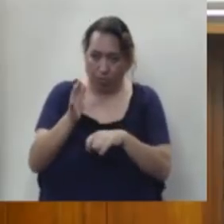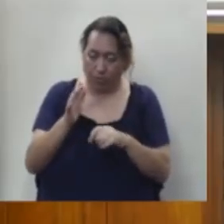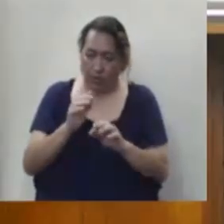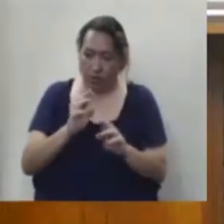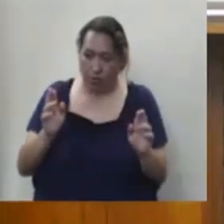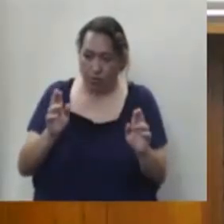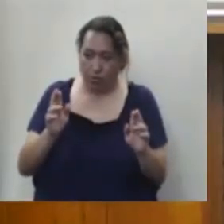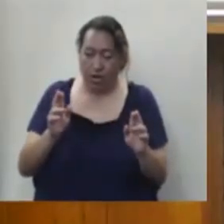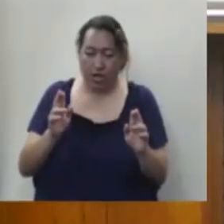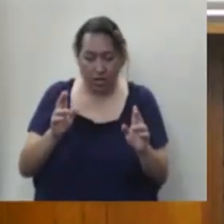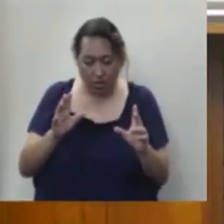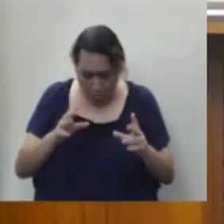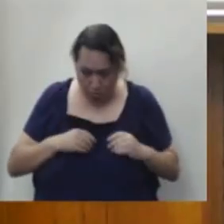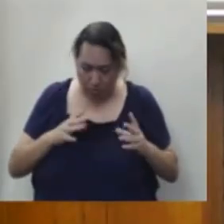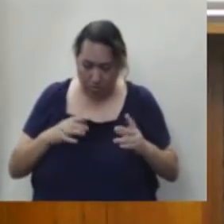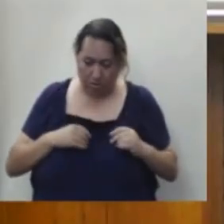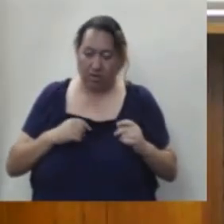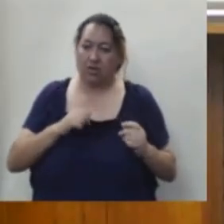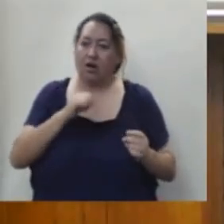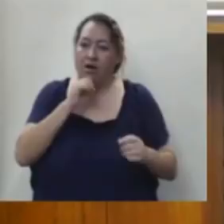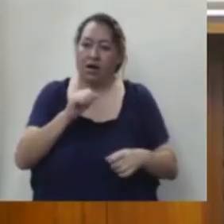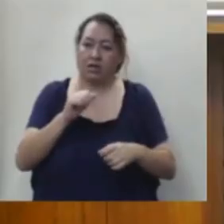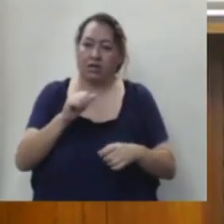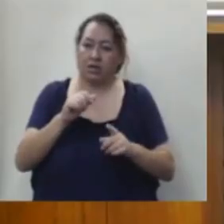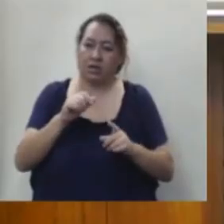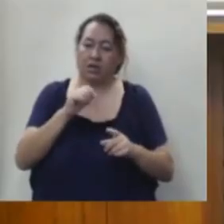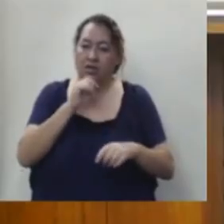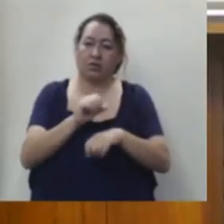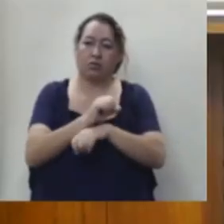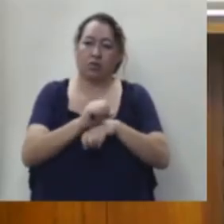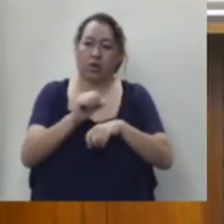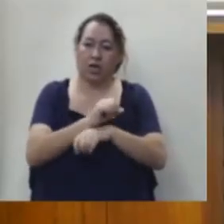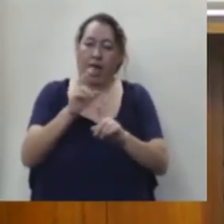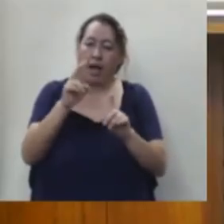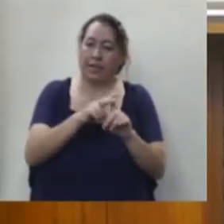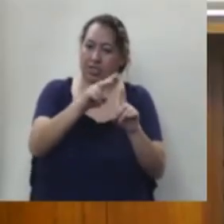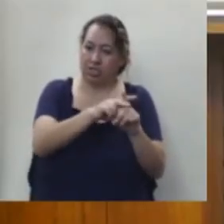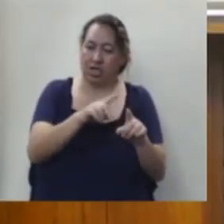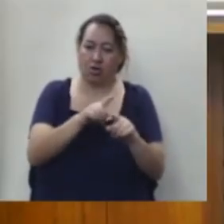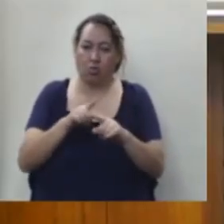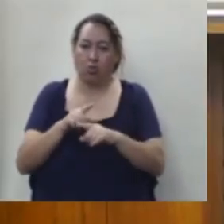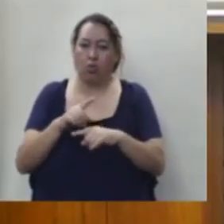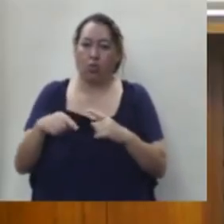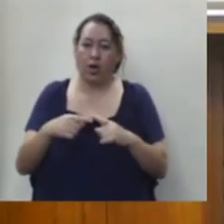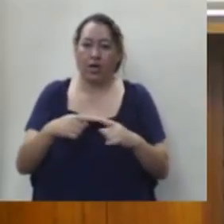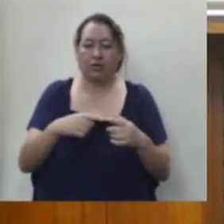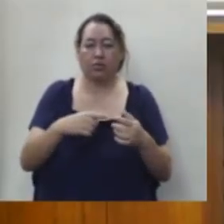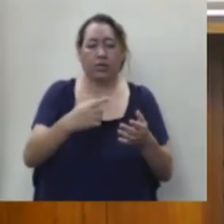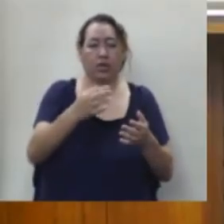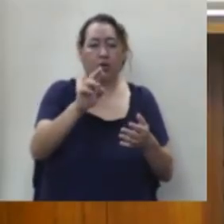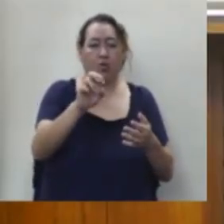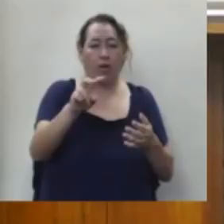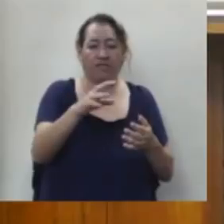unemployment applications, and when the Department of Rev and Tax will be ready to disperse